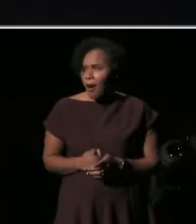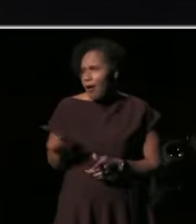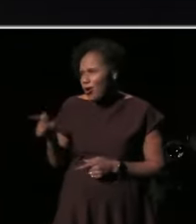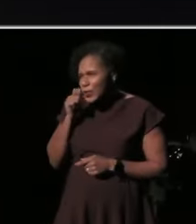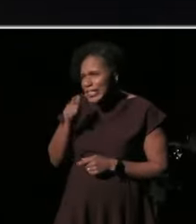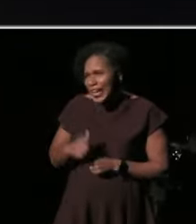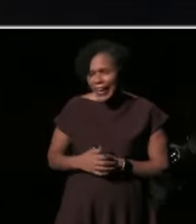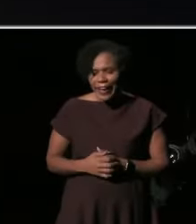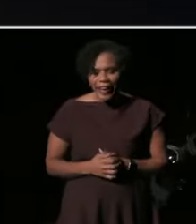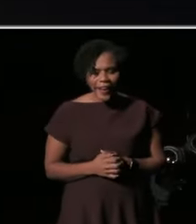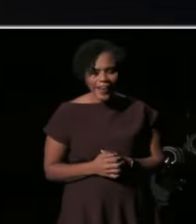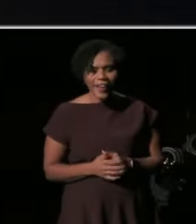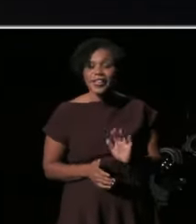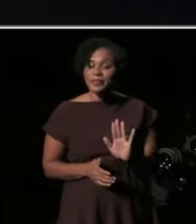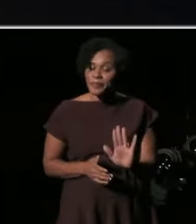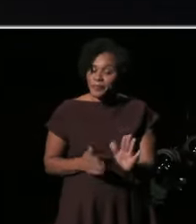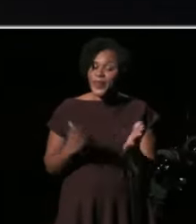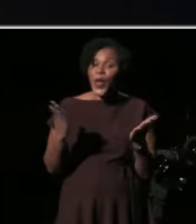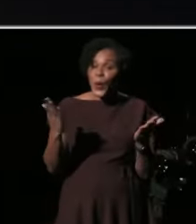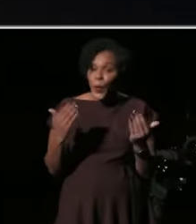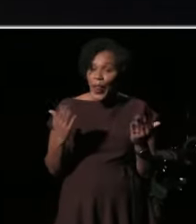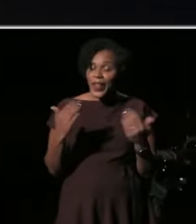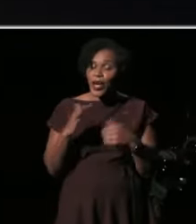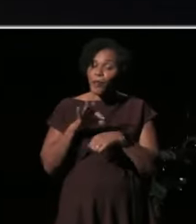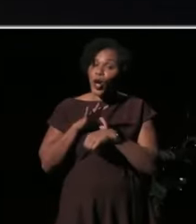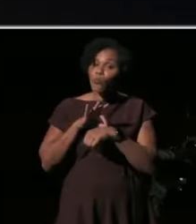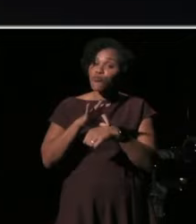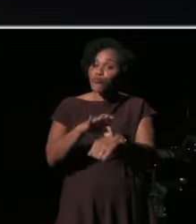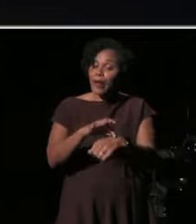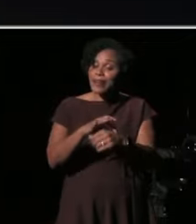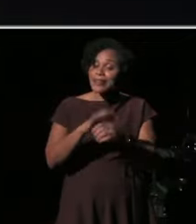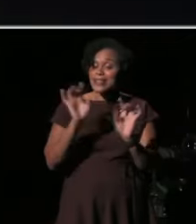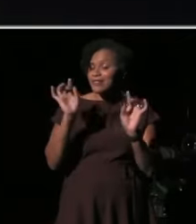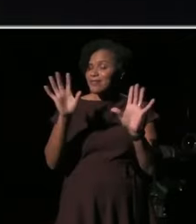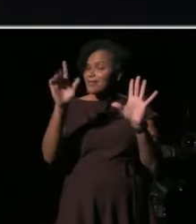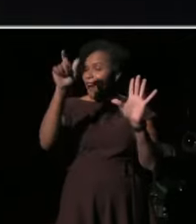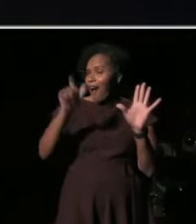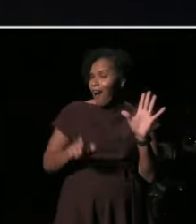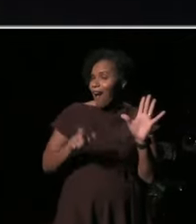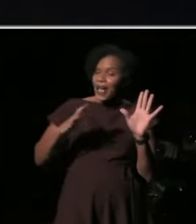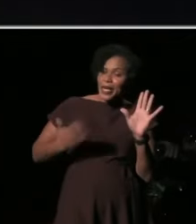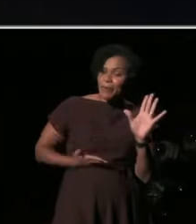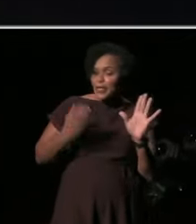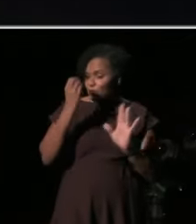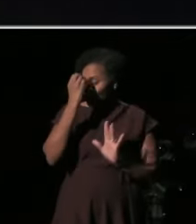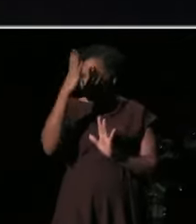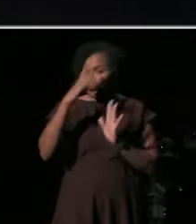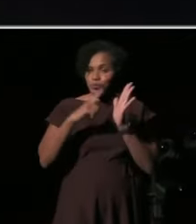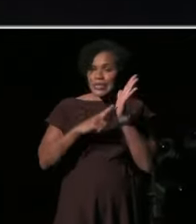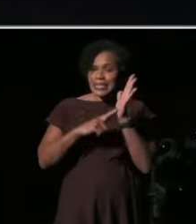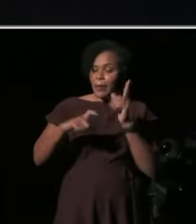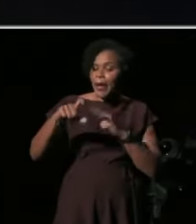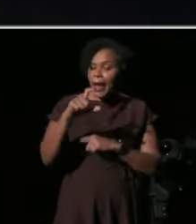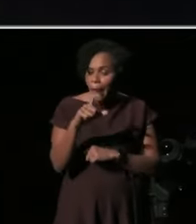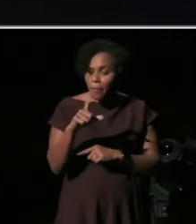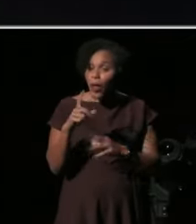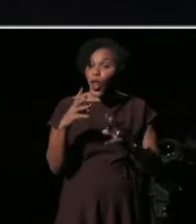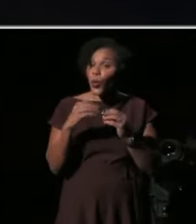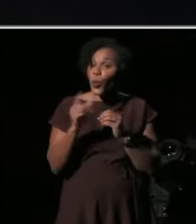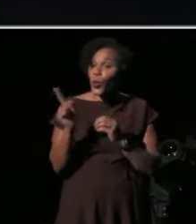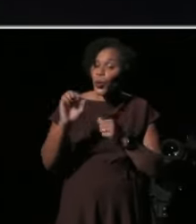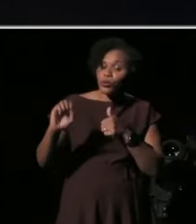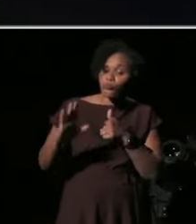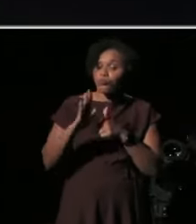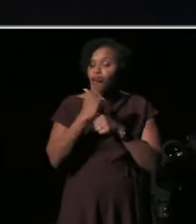Cheeky. Please welcome apprentice star and business guru Tim Campbell with Prime